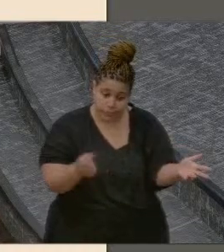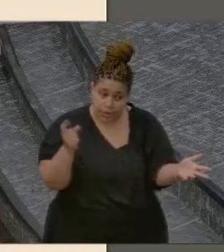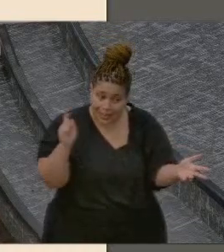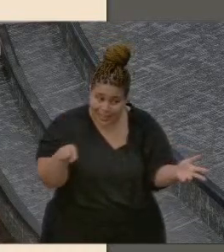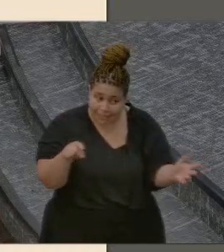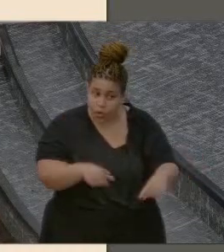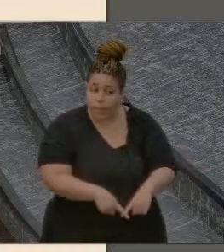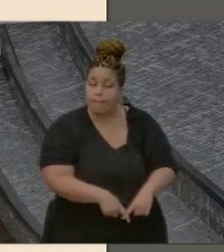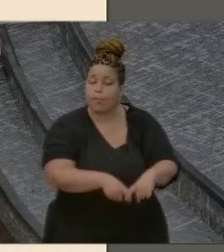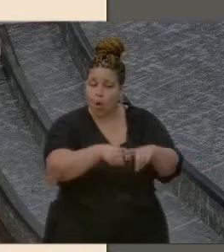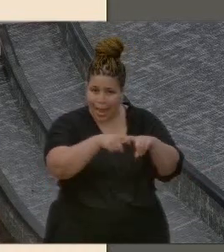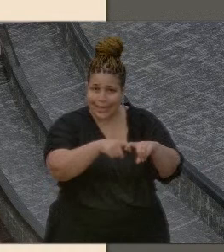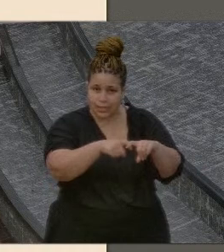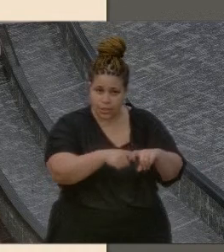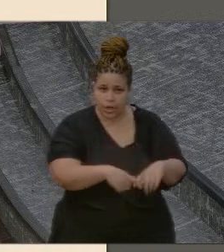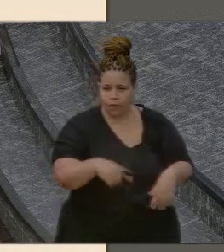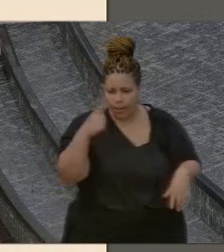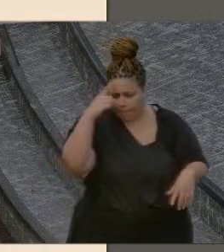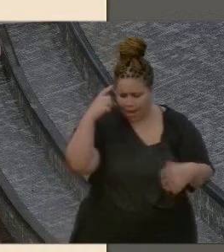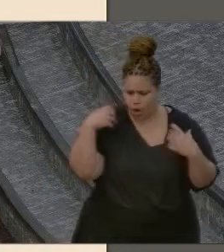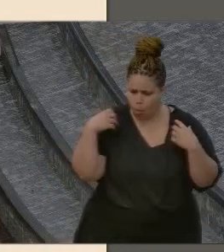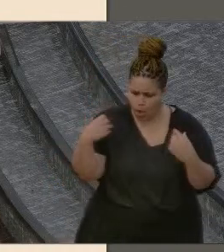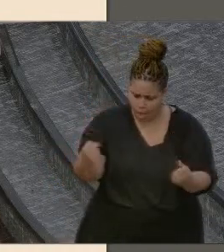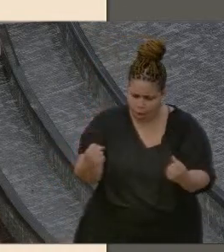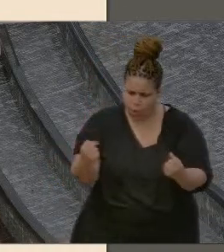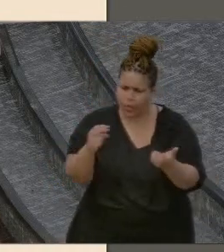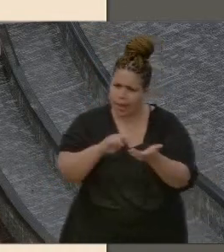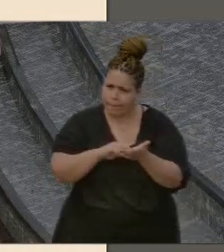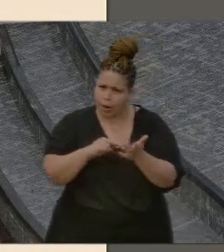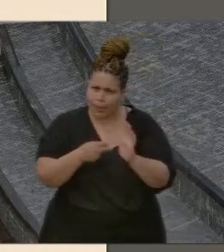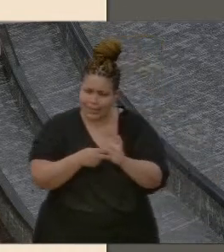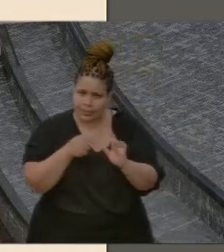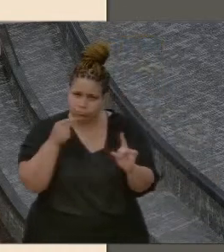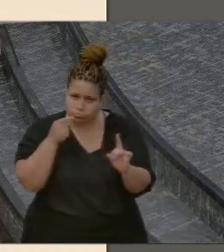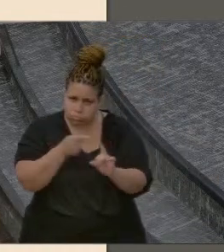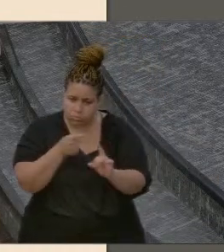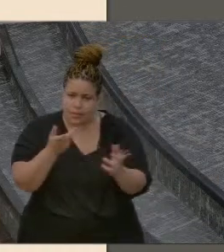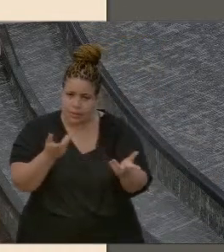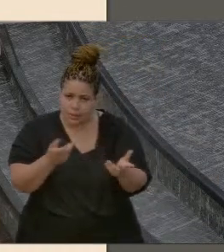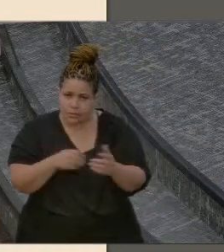for mental health purposes. So if we look, and I've been